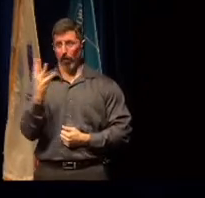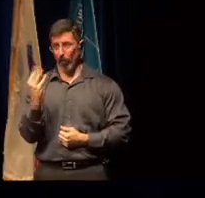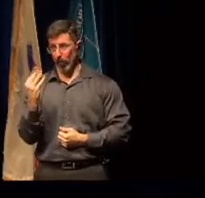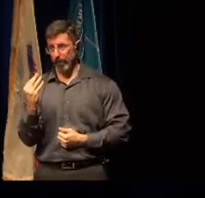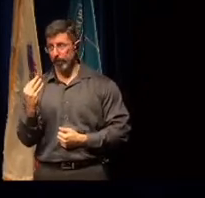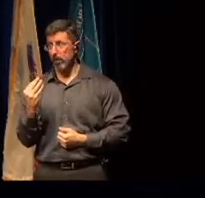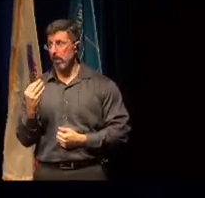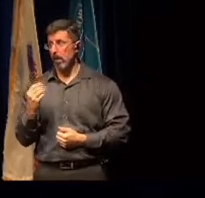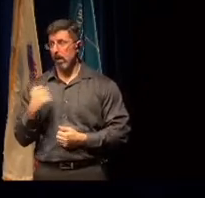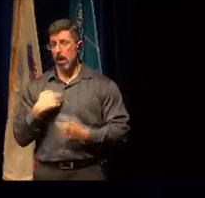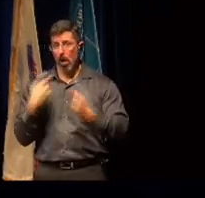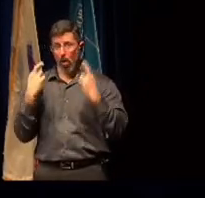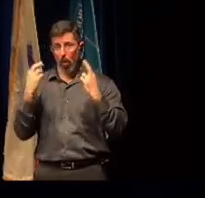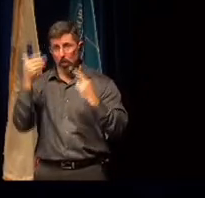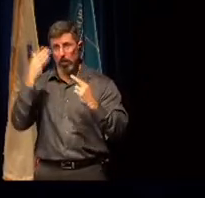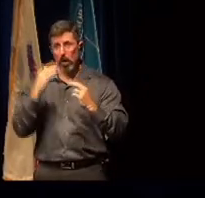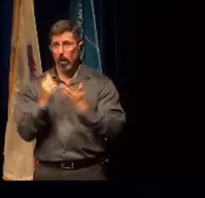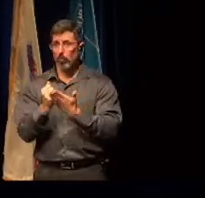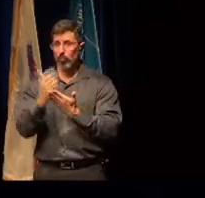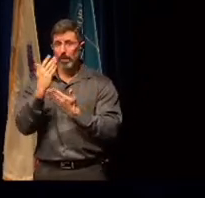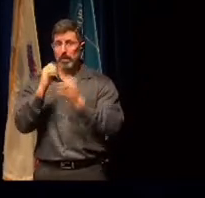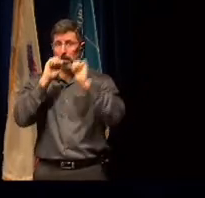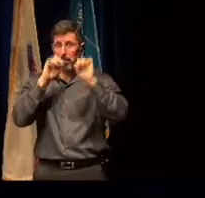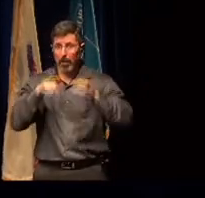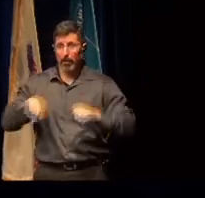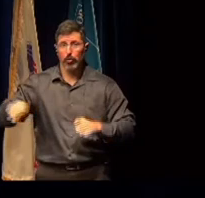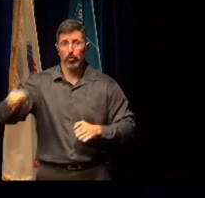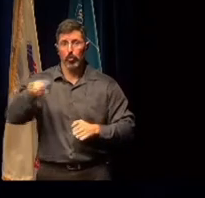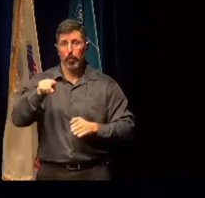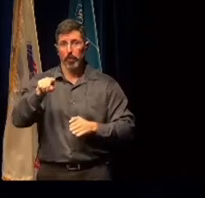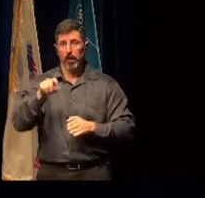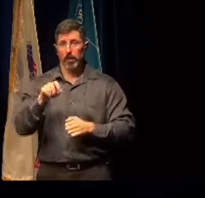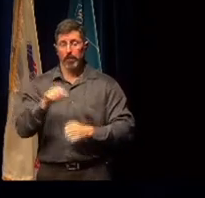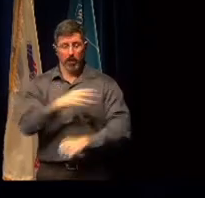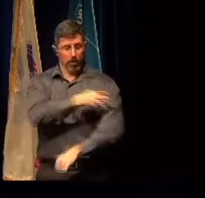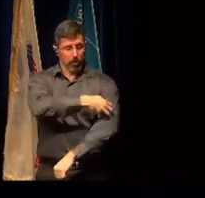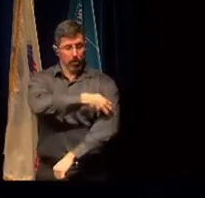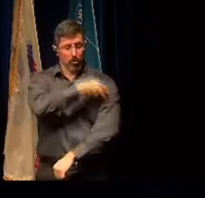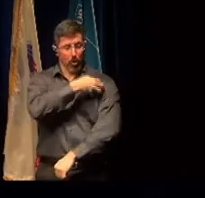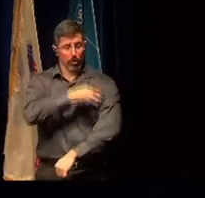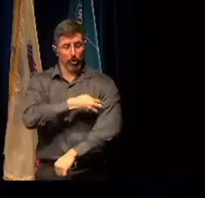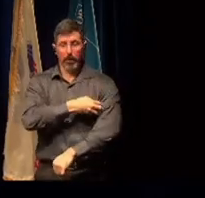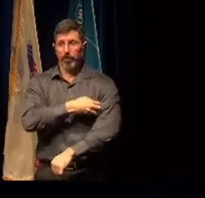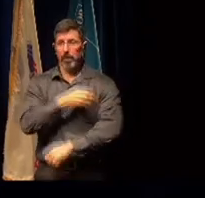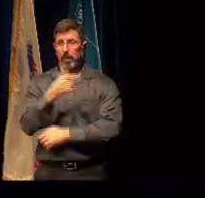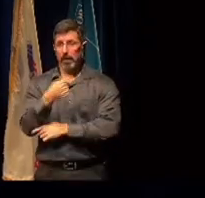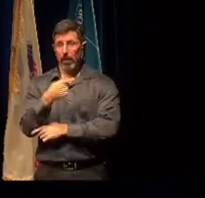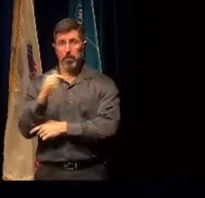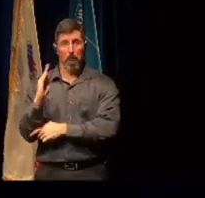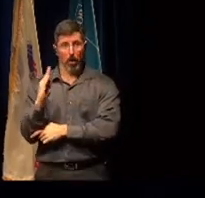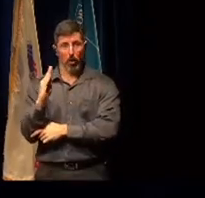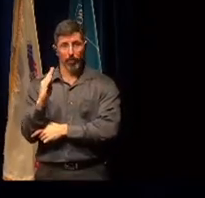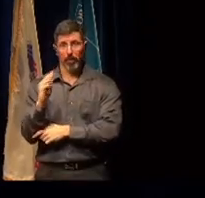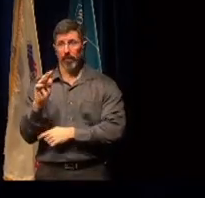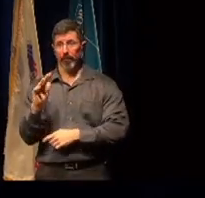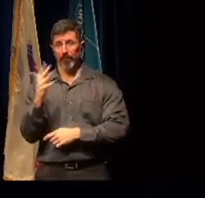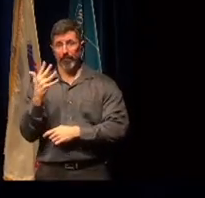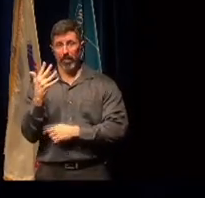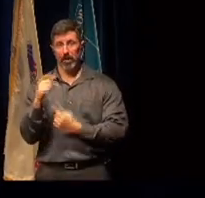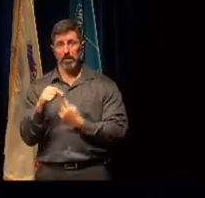God richly bless you, Sergeant Gary Beikirch, Medical Aidman, 5th Special Forces Group, U.S.